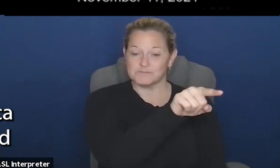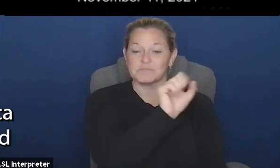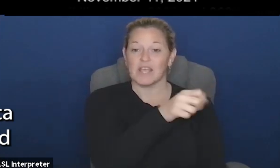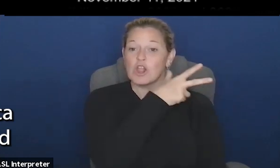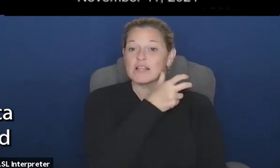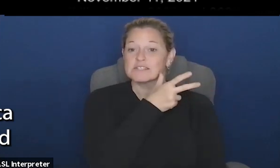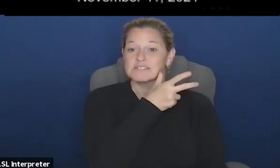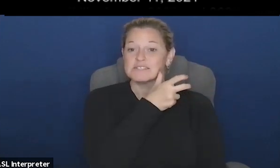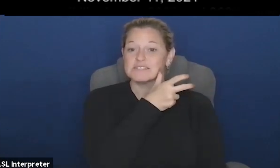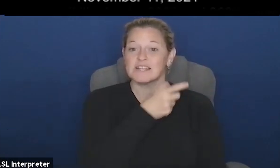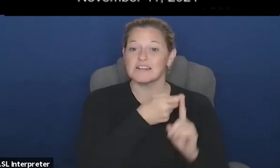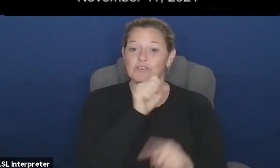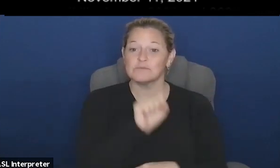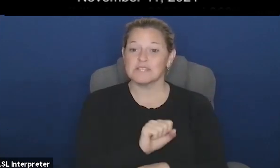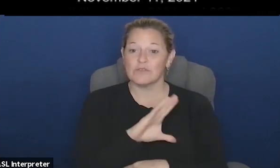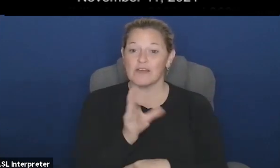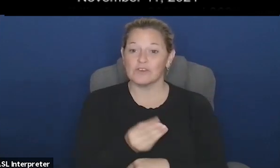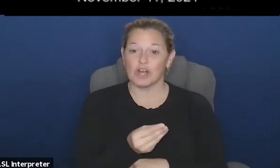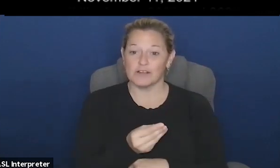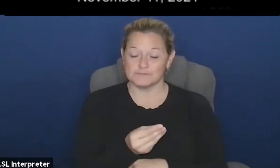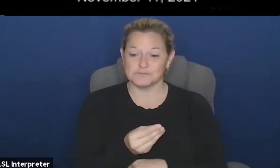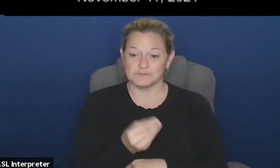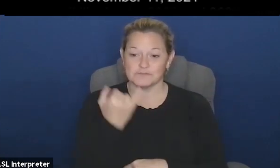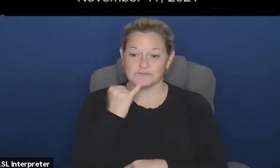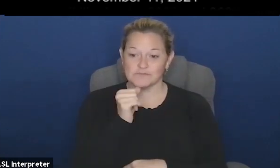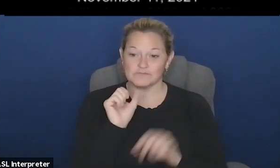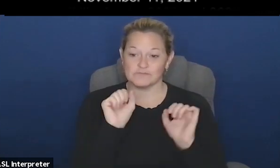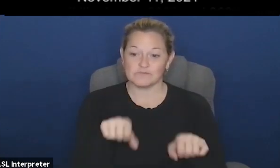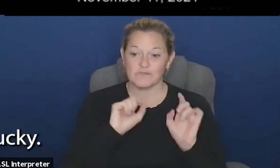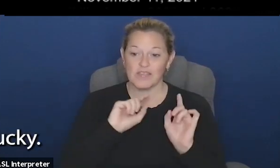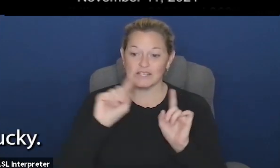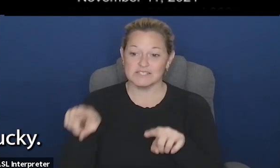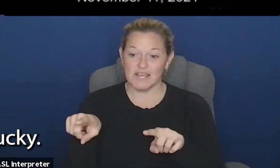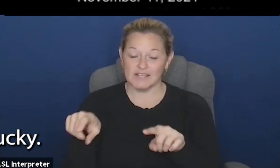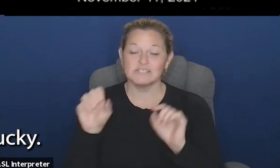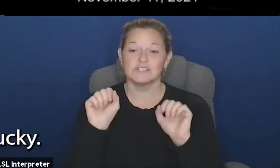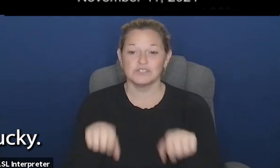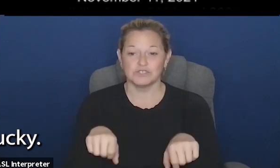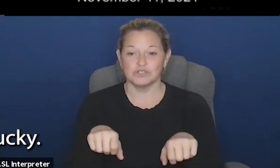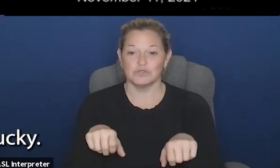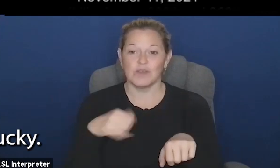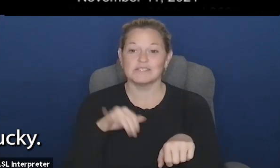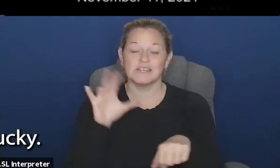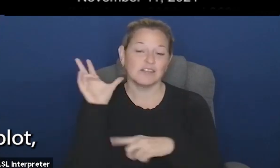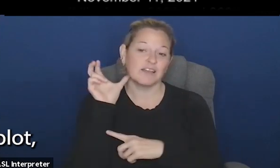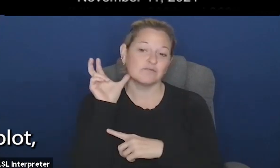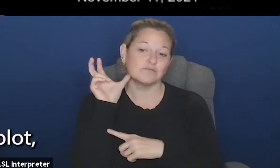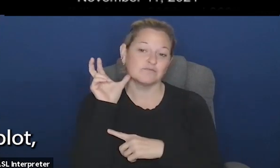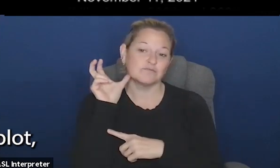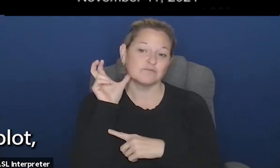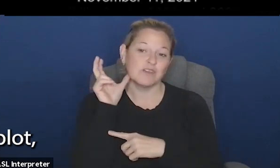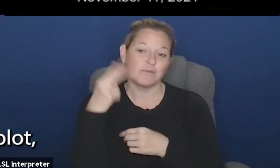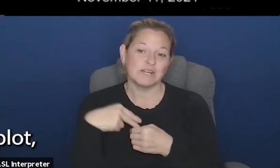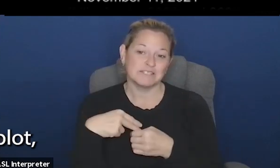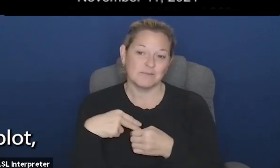other people around the world that weren't able to attend were able to listen as well. And then we had 2 devices in Kentucky, and Sòley has